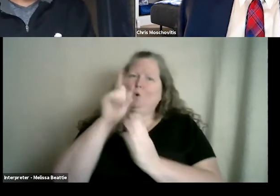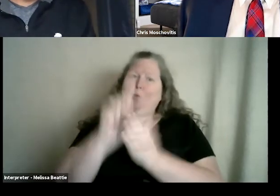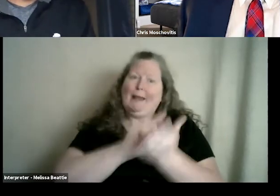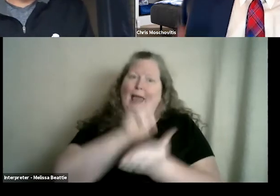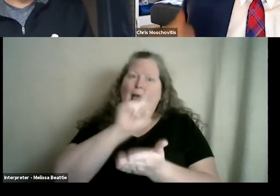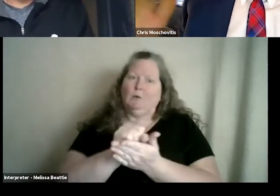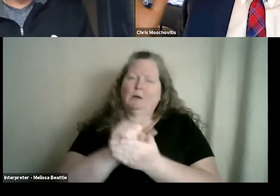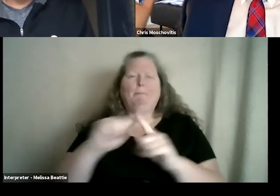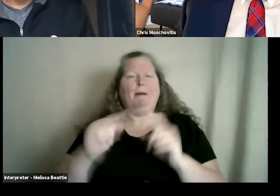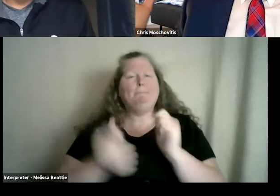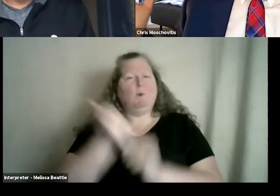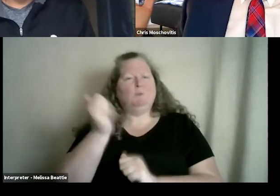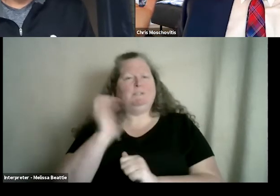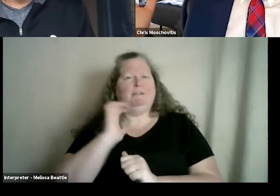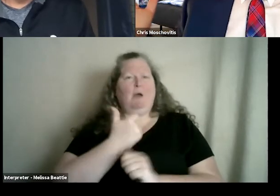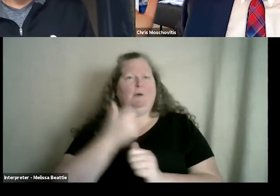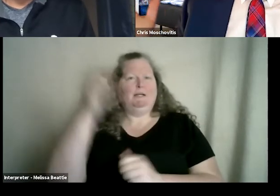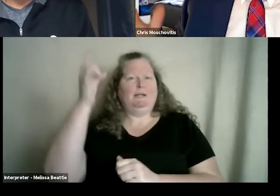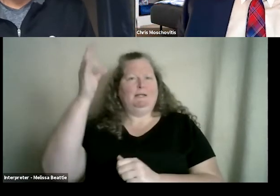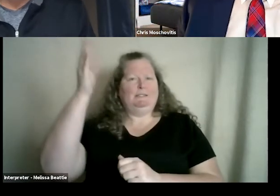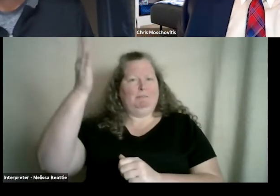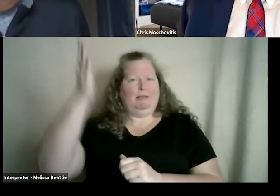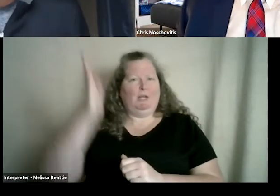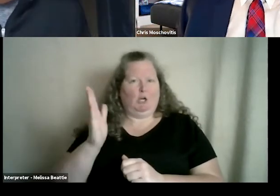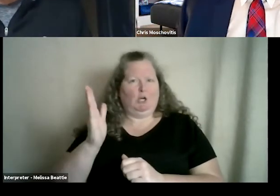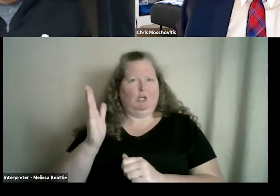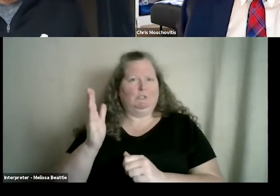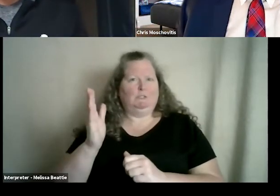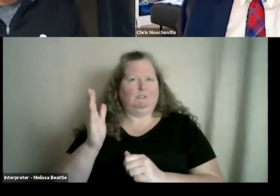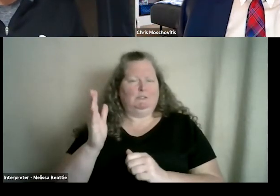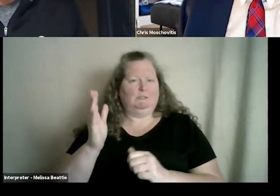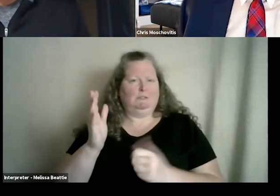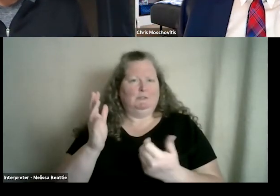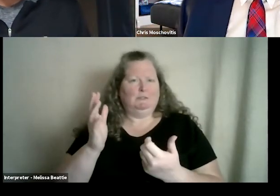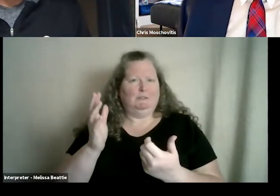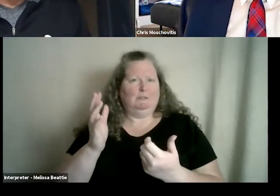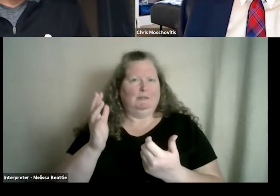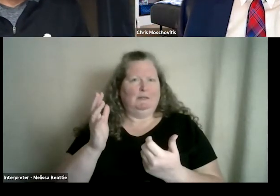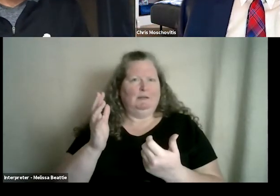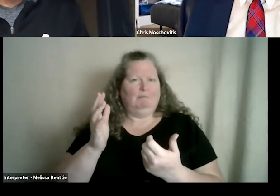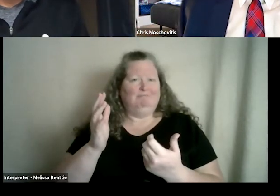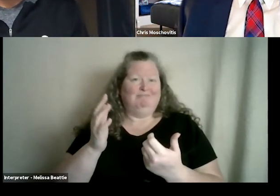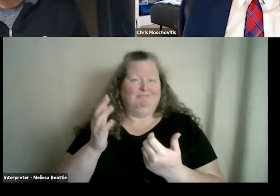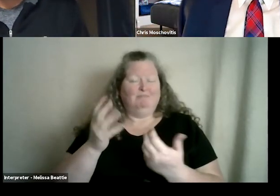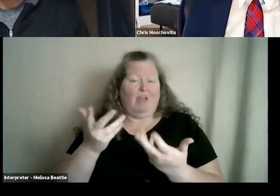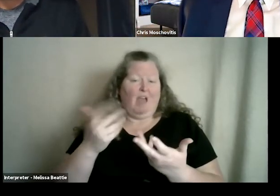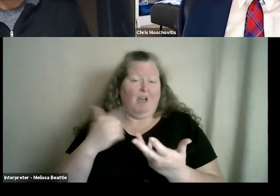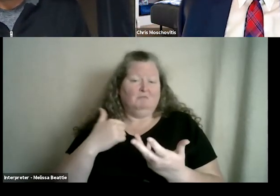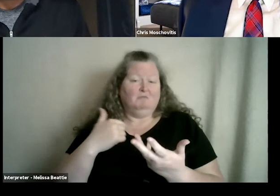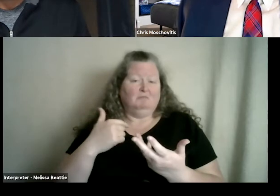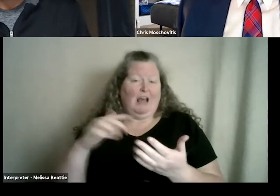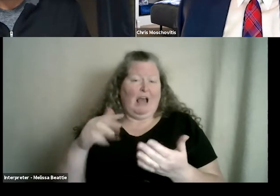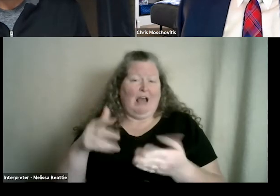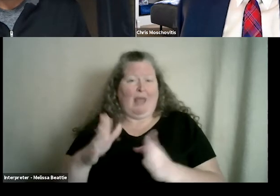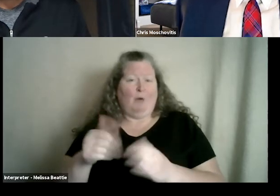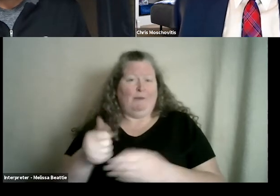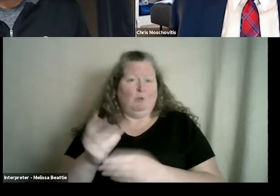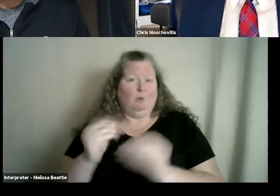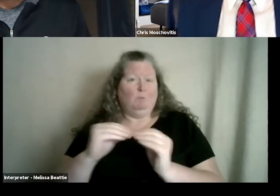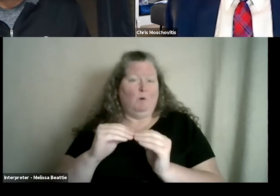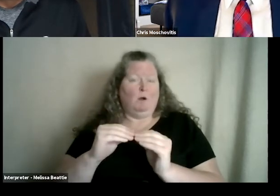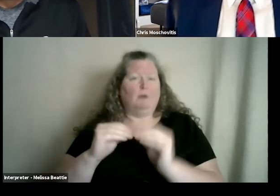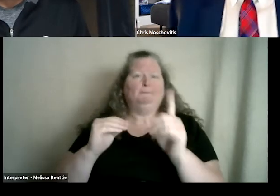up to you if you want to stay for another 30 minutes. I am at your disposal. As you can tell, I'm not